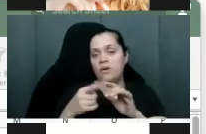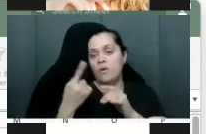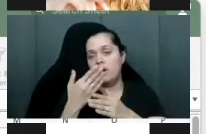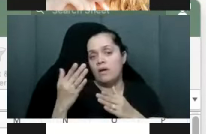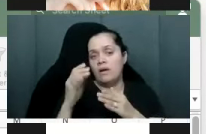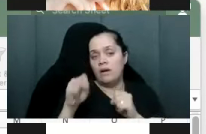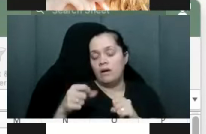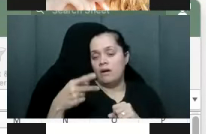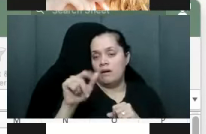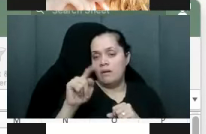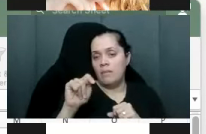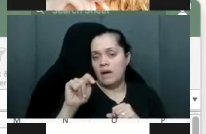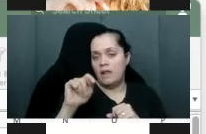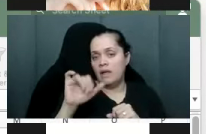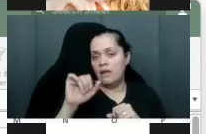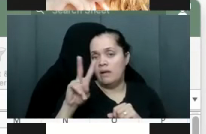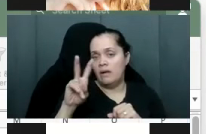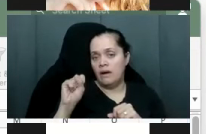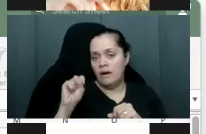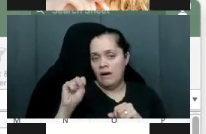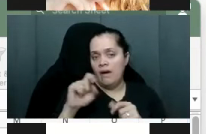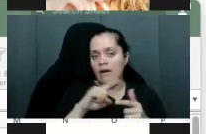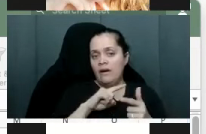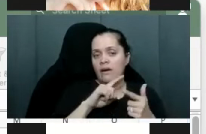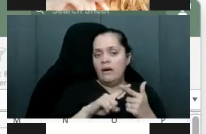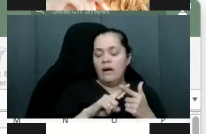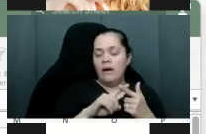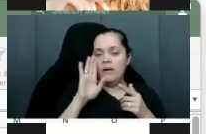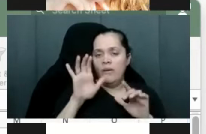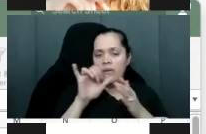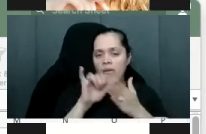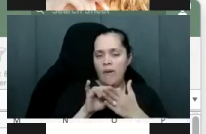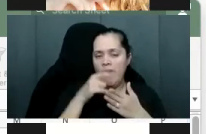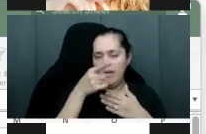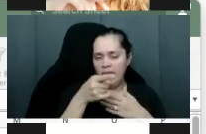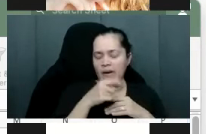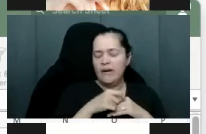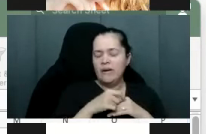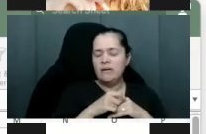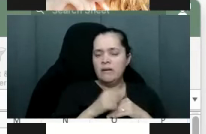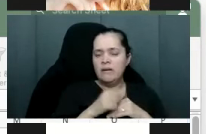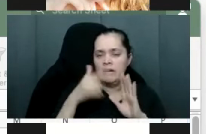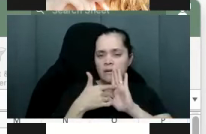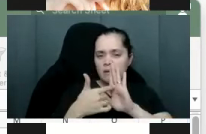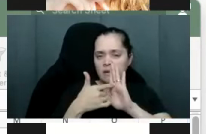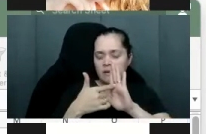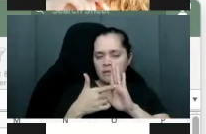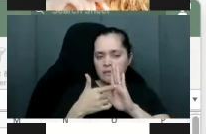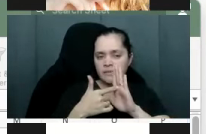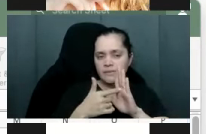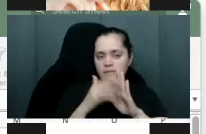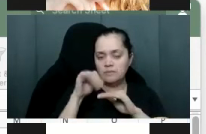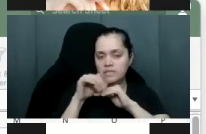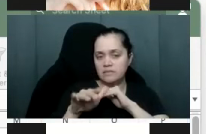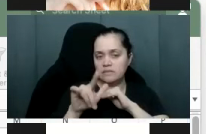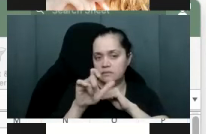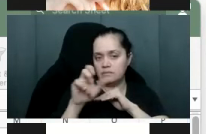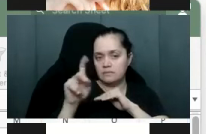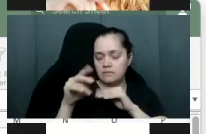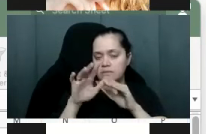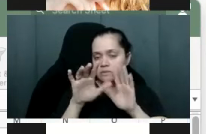the Padlet canvas, and you will do that there. So I'll be sending you a link to the